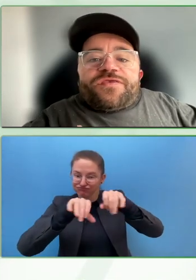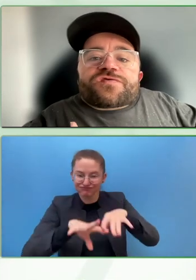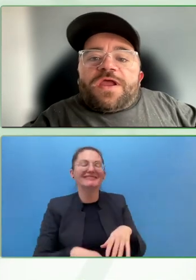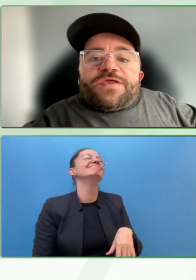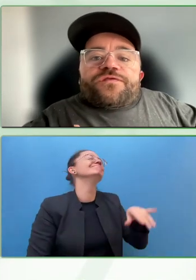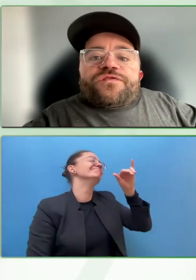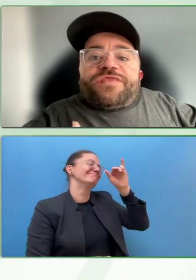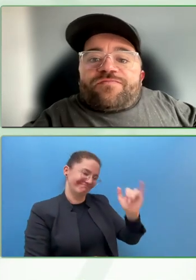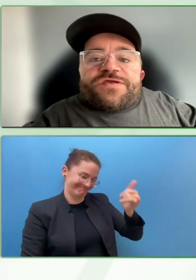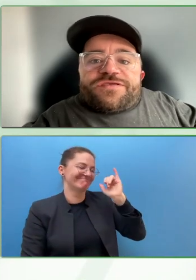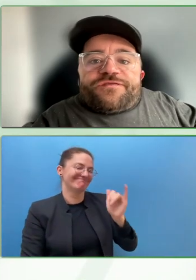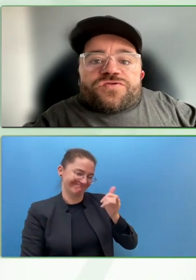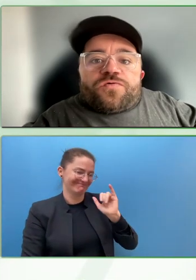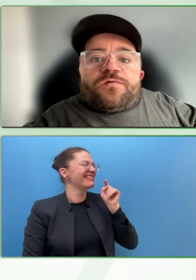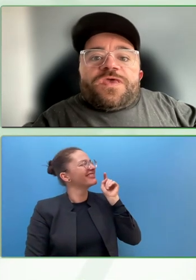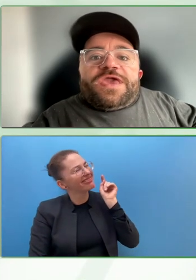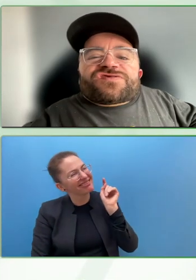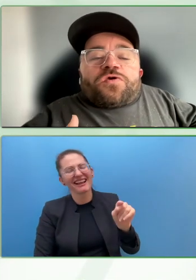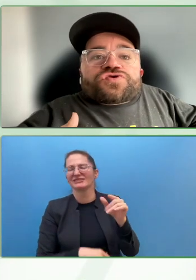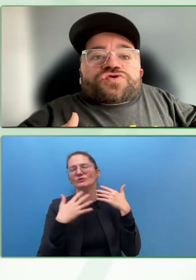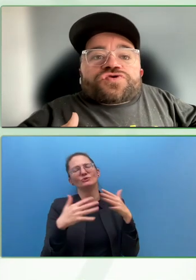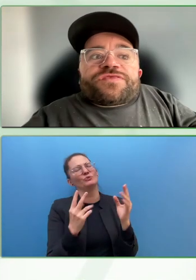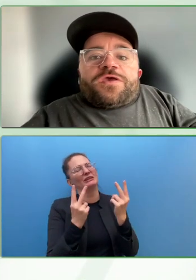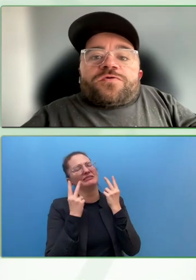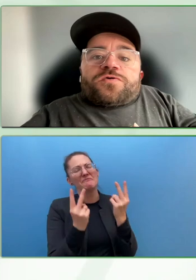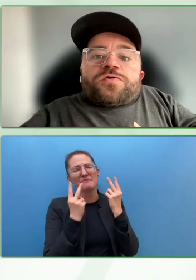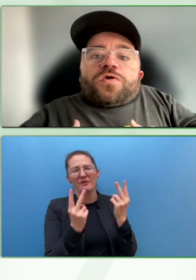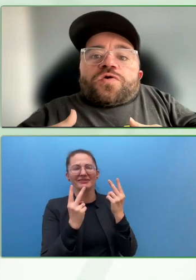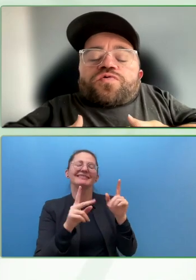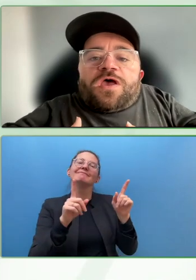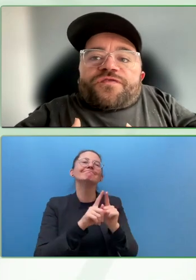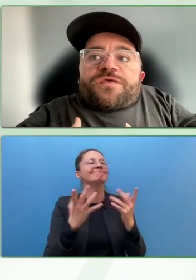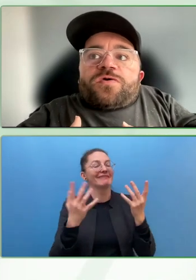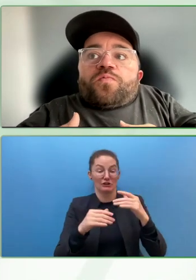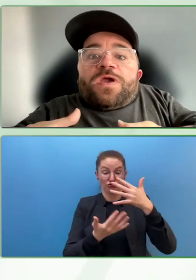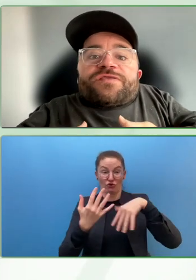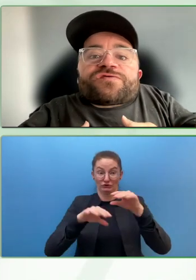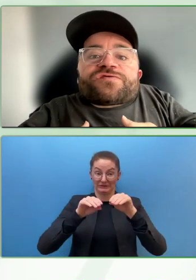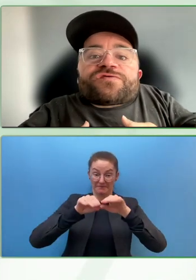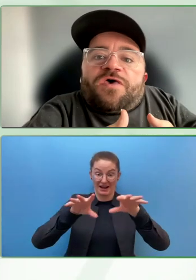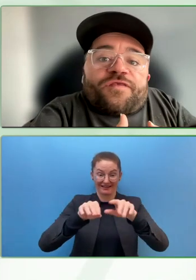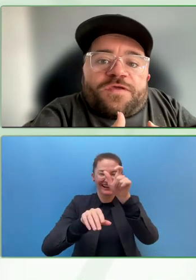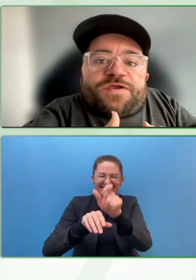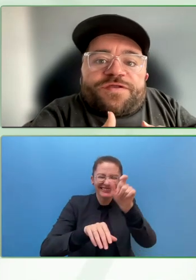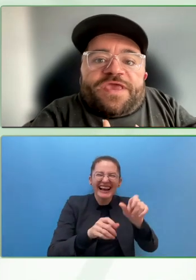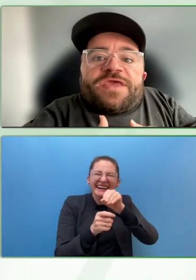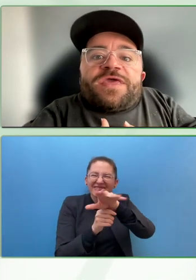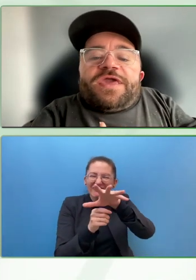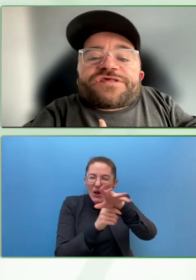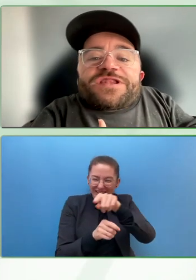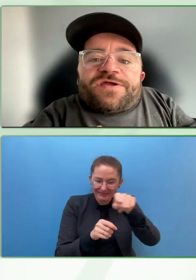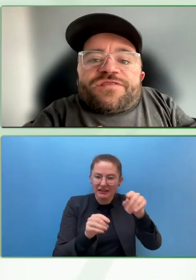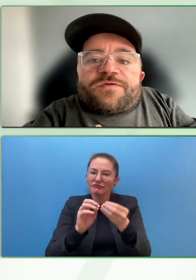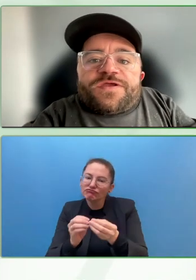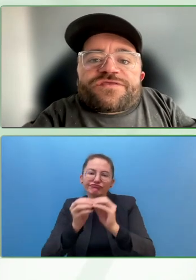in a way that's right for them as an individual. It's not trying to craft words on behalf of a community.